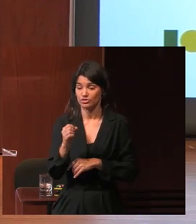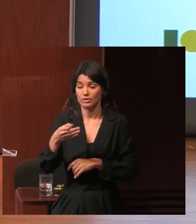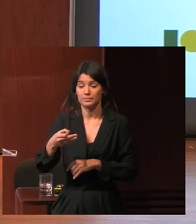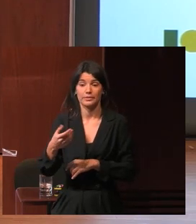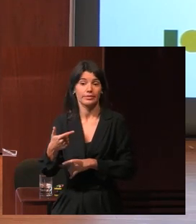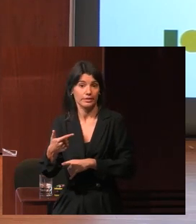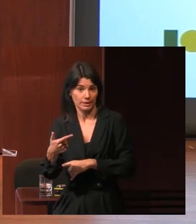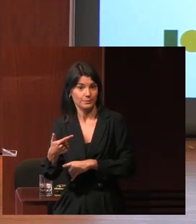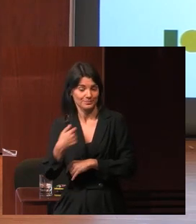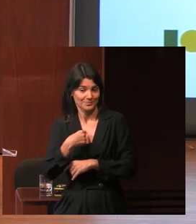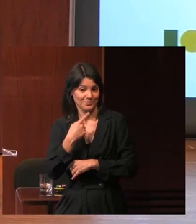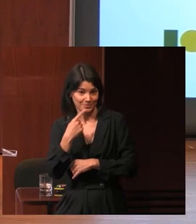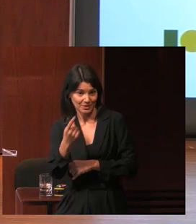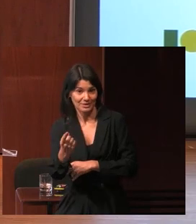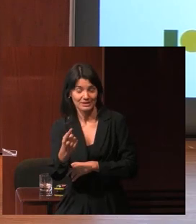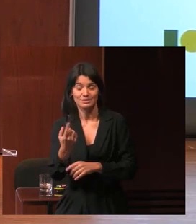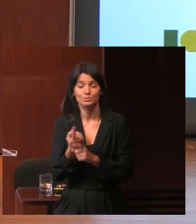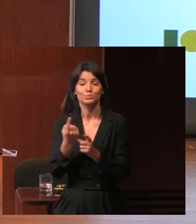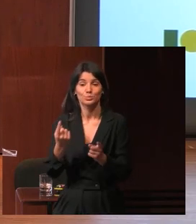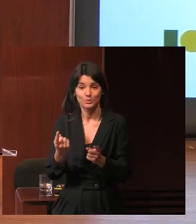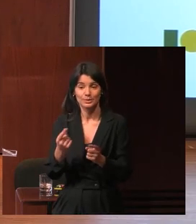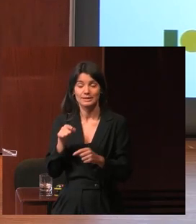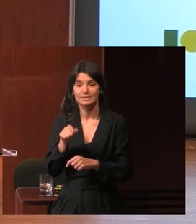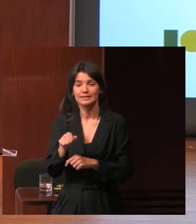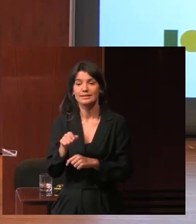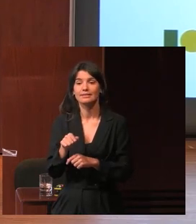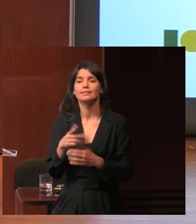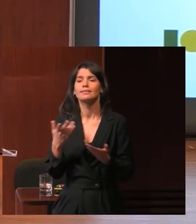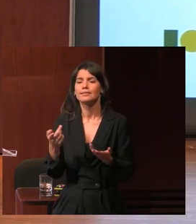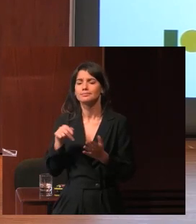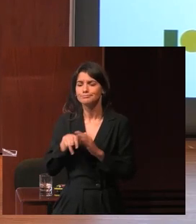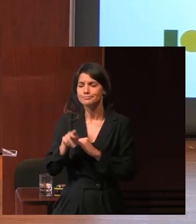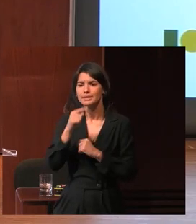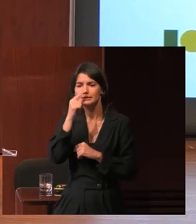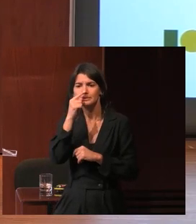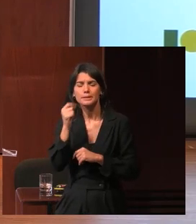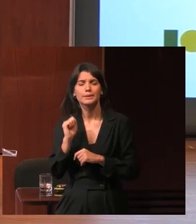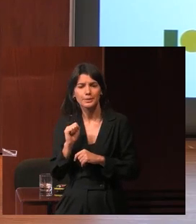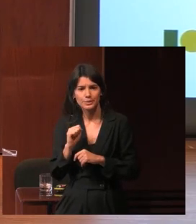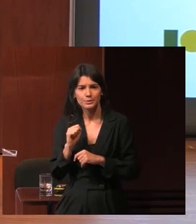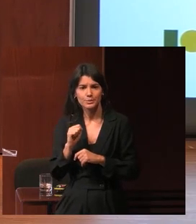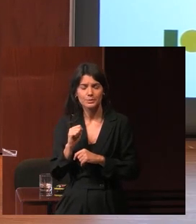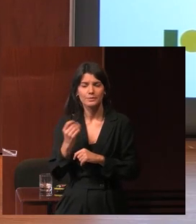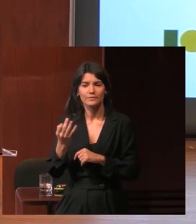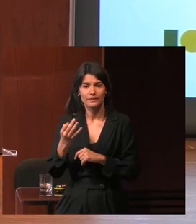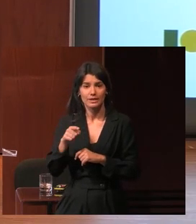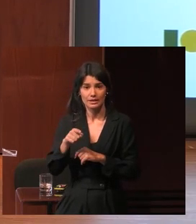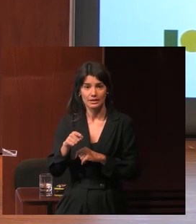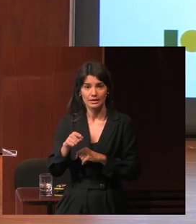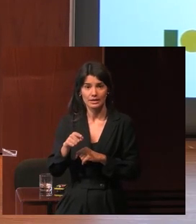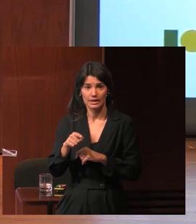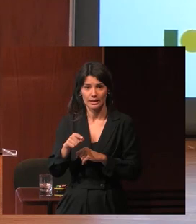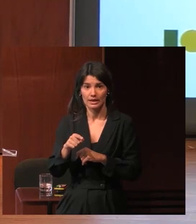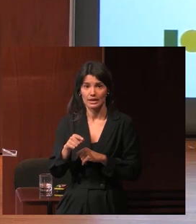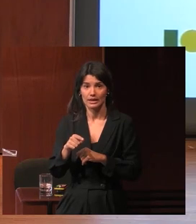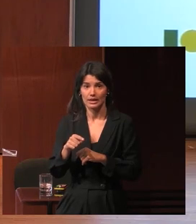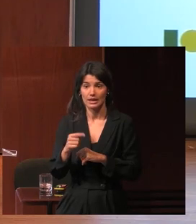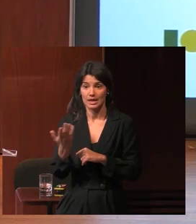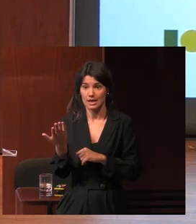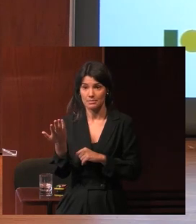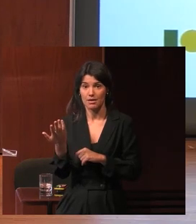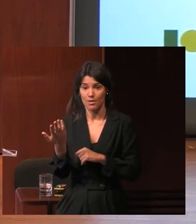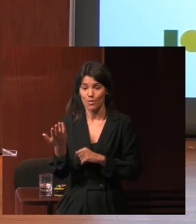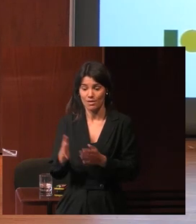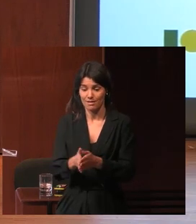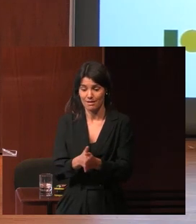is already, when you go to the bathroom and hold your hands under the tap, and the water comes